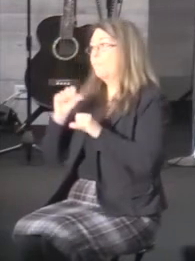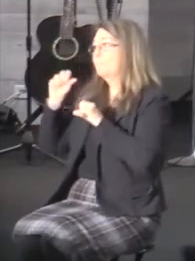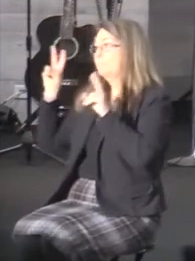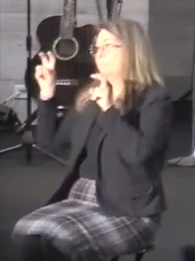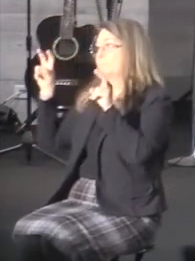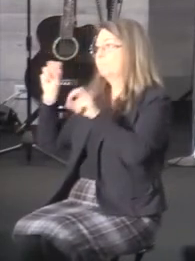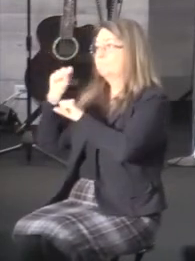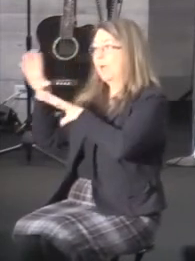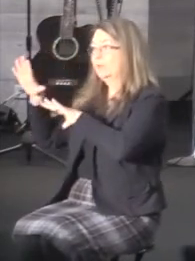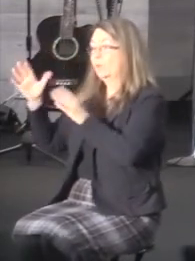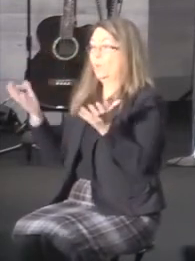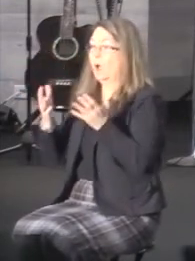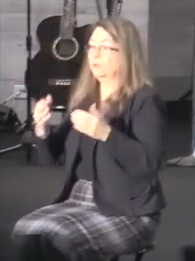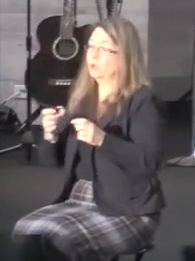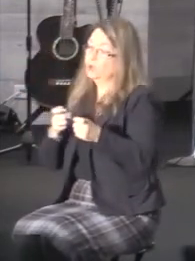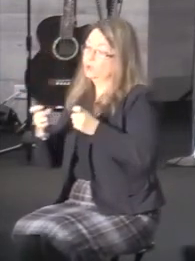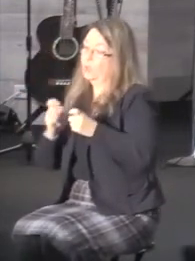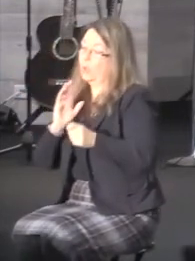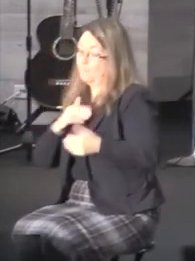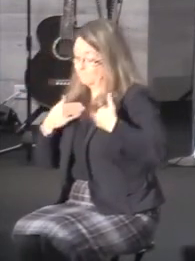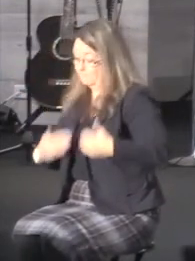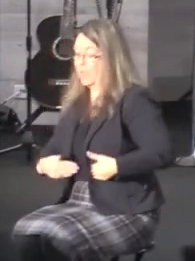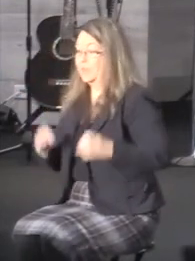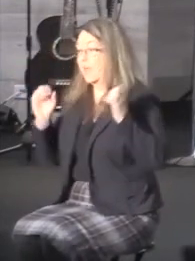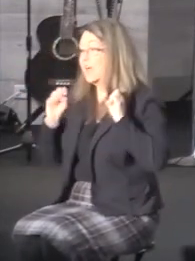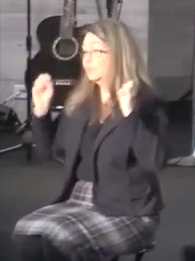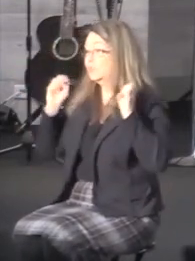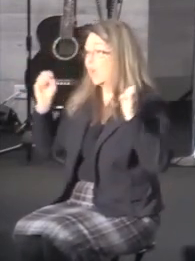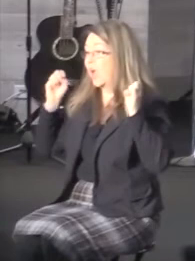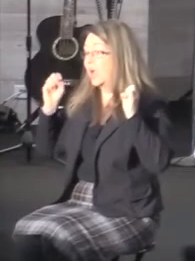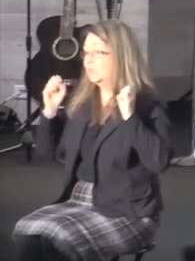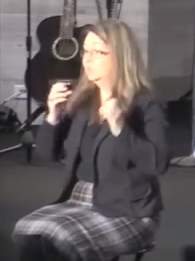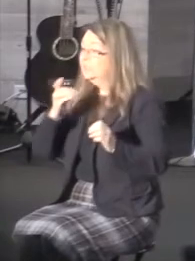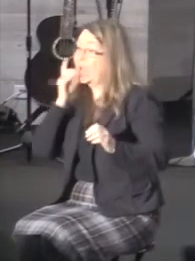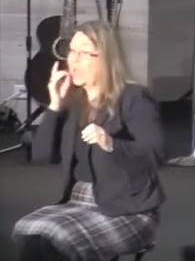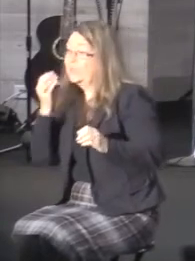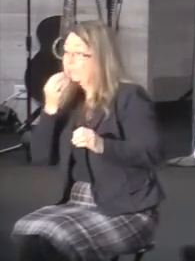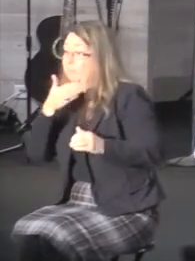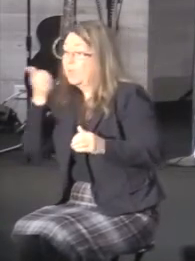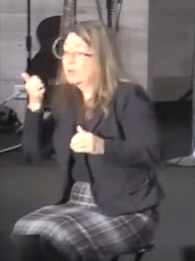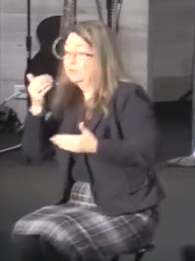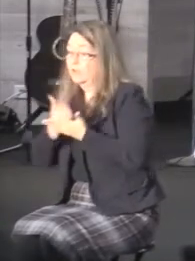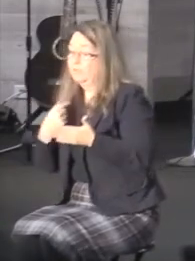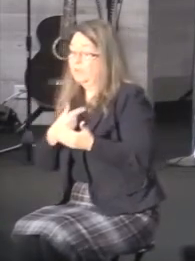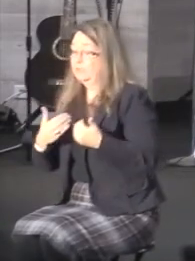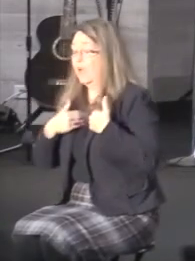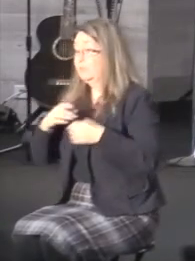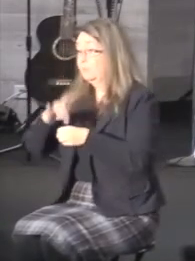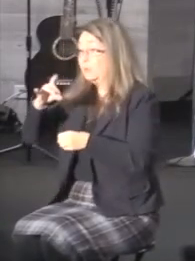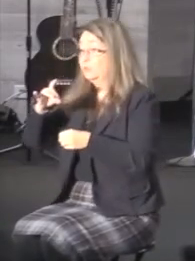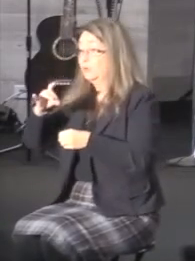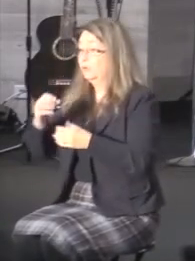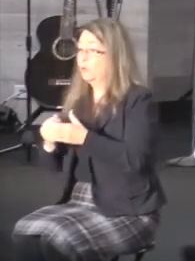climb, is bodily control. We want to exercise. We want to diet. We want to eat better. Some of us, we have a mountain of spiritual growth.